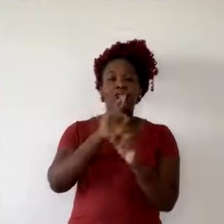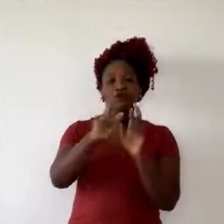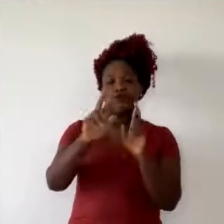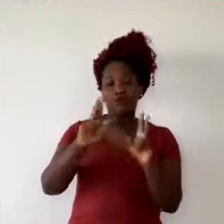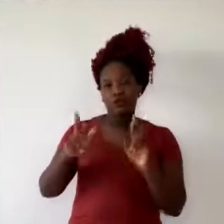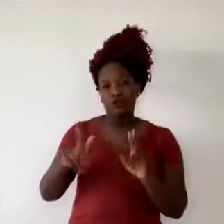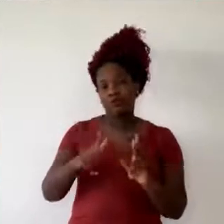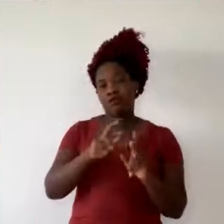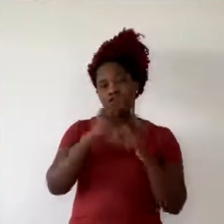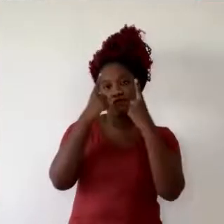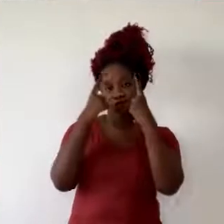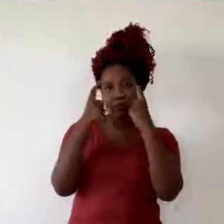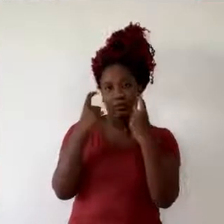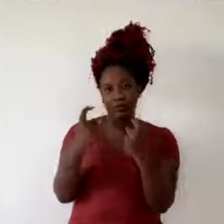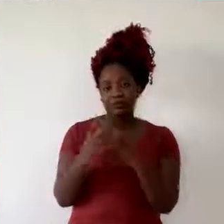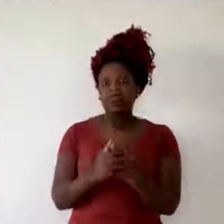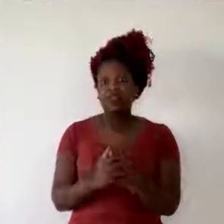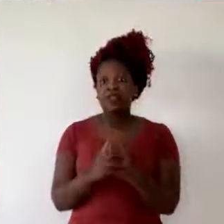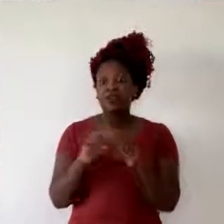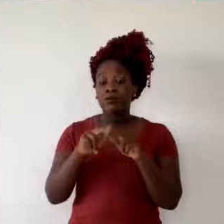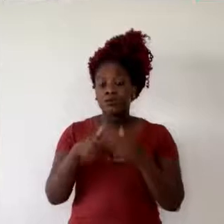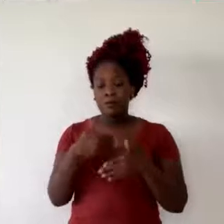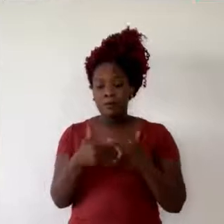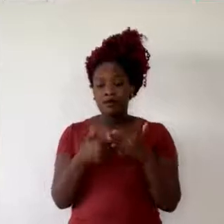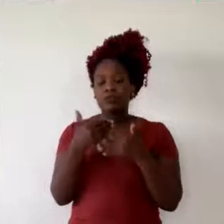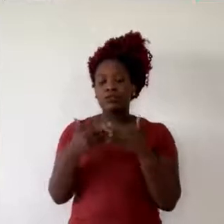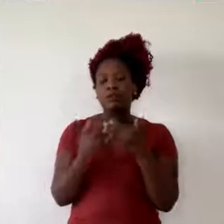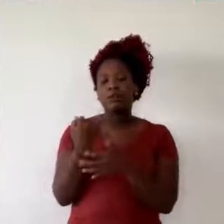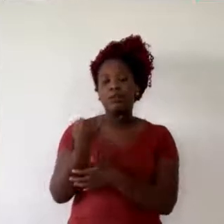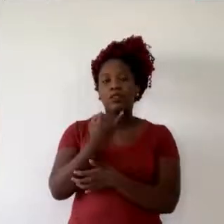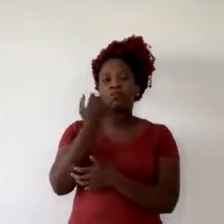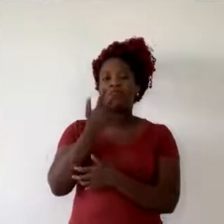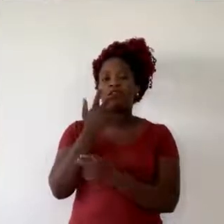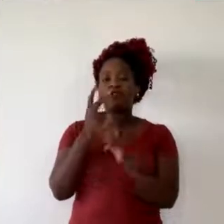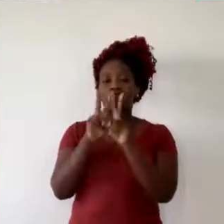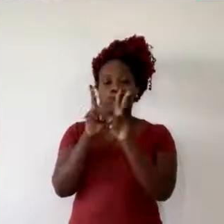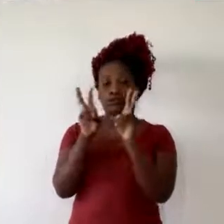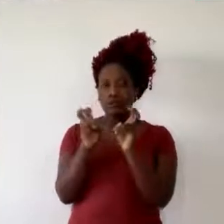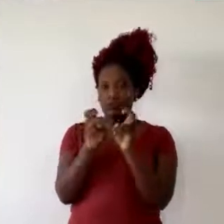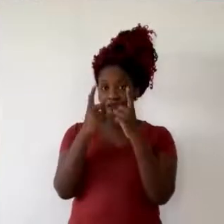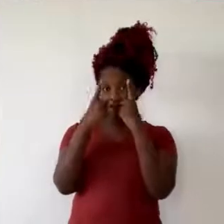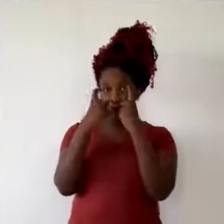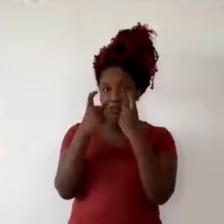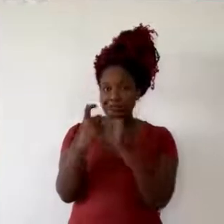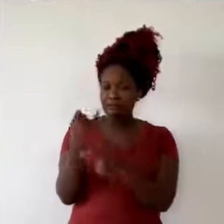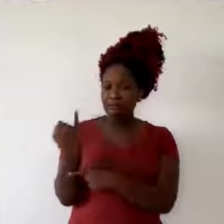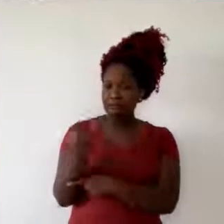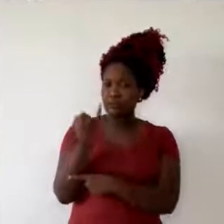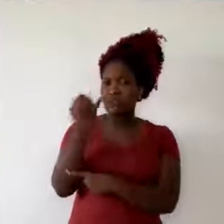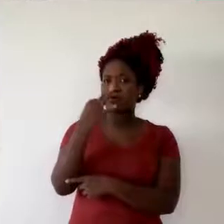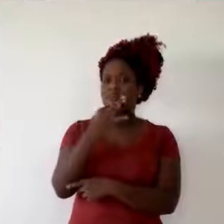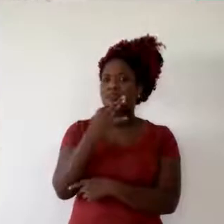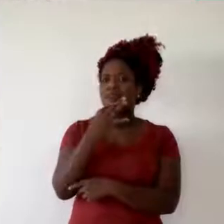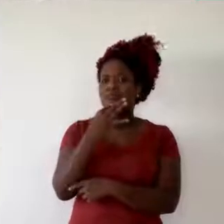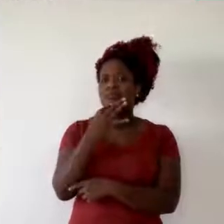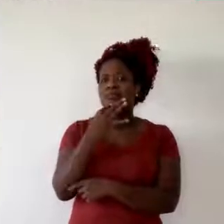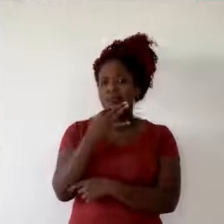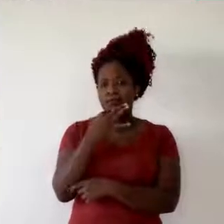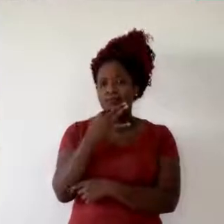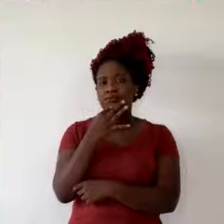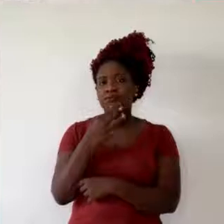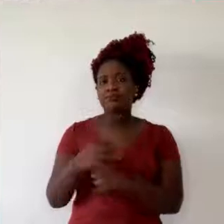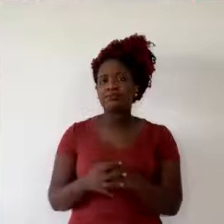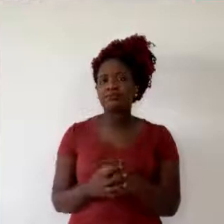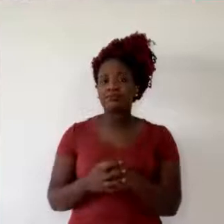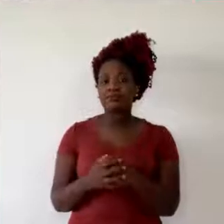of violence. And I think this is an important process in order to understand that it's important to talk about the best